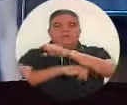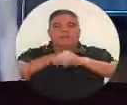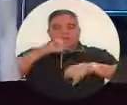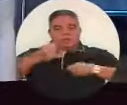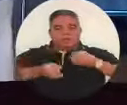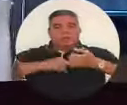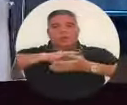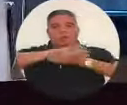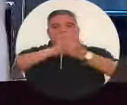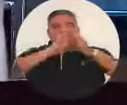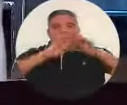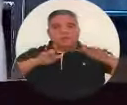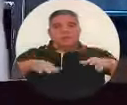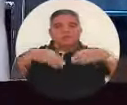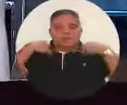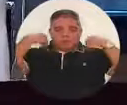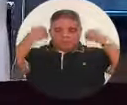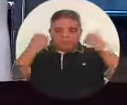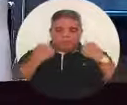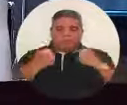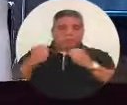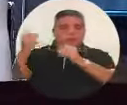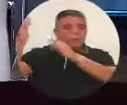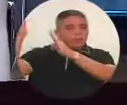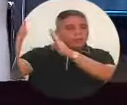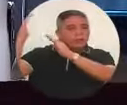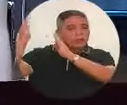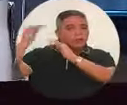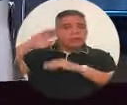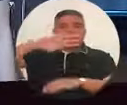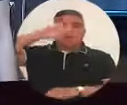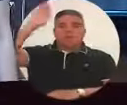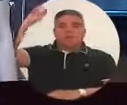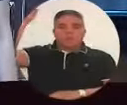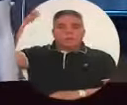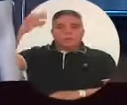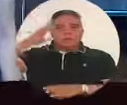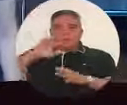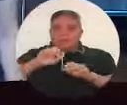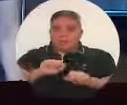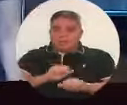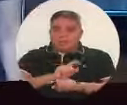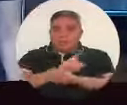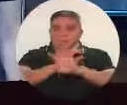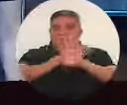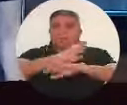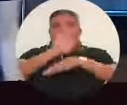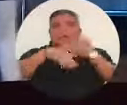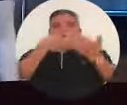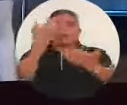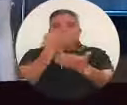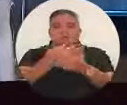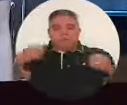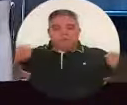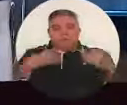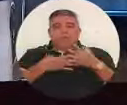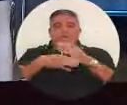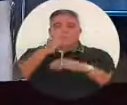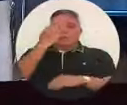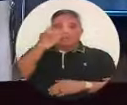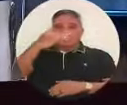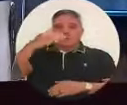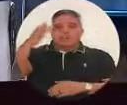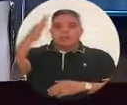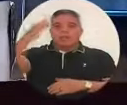slain. Joy and peace, strength and hope, grace that blows